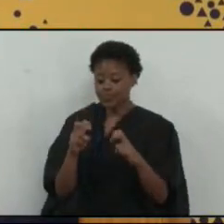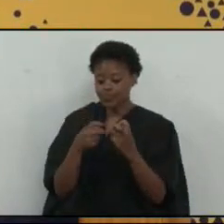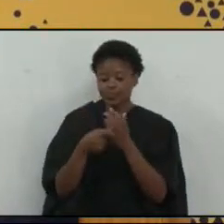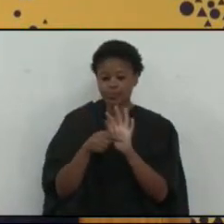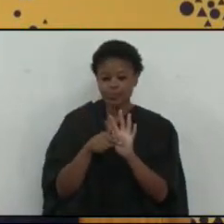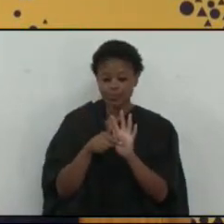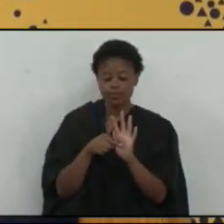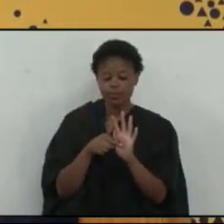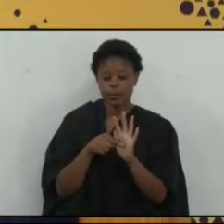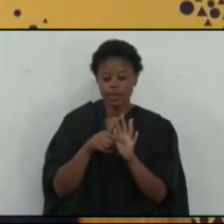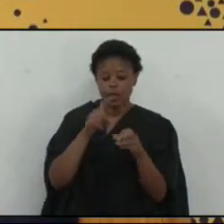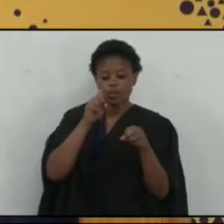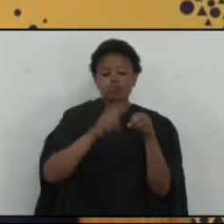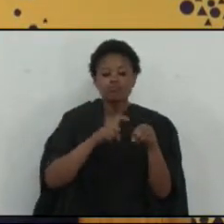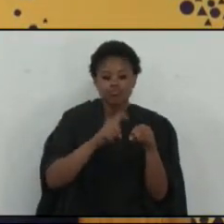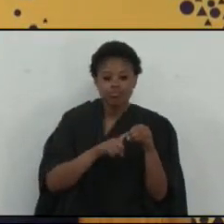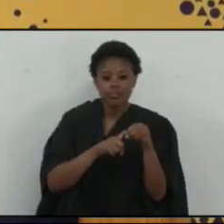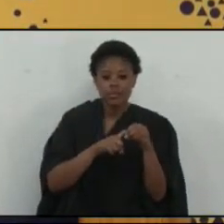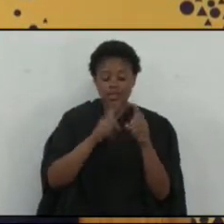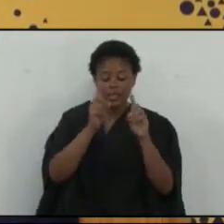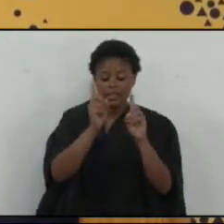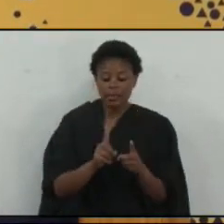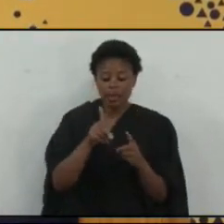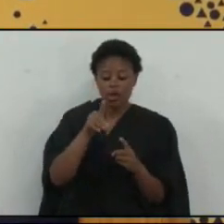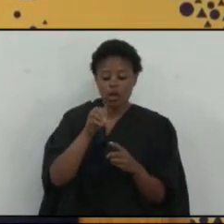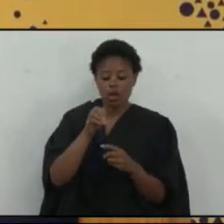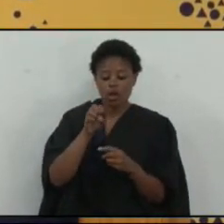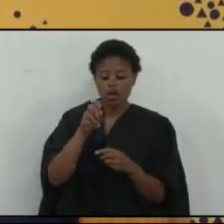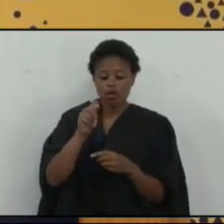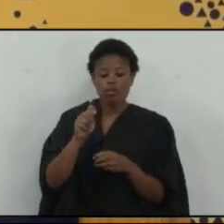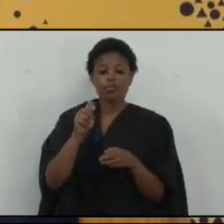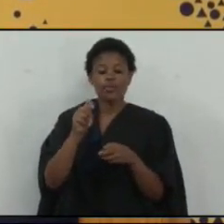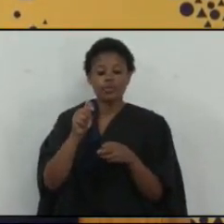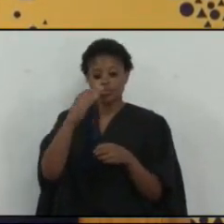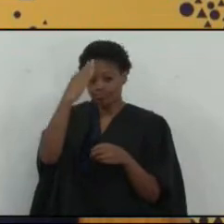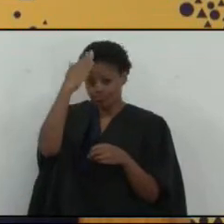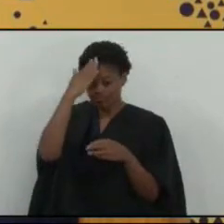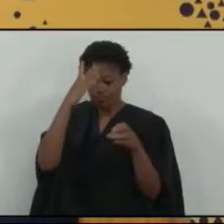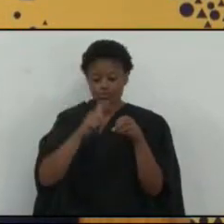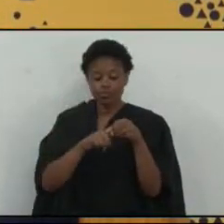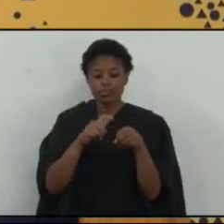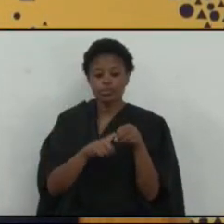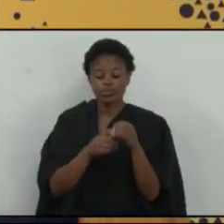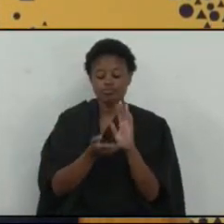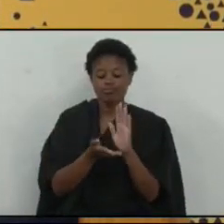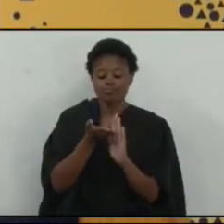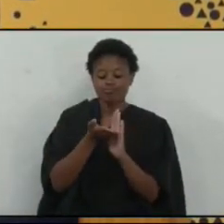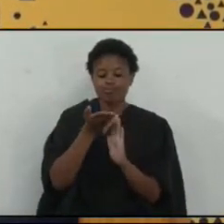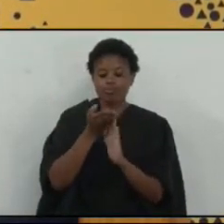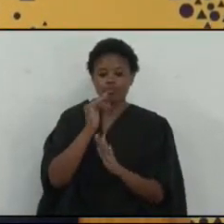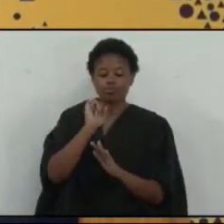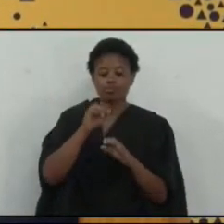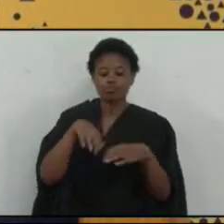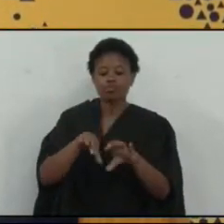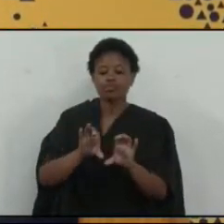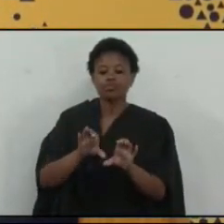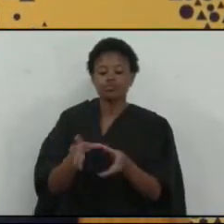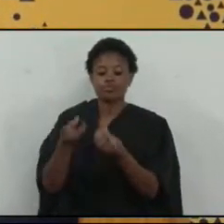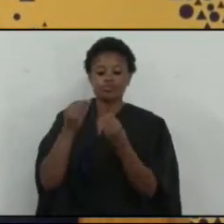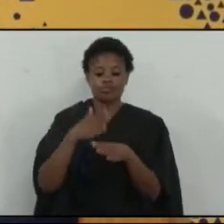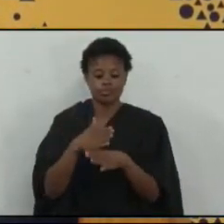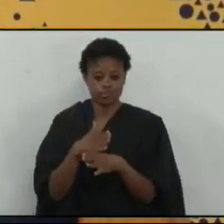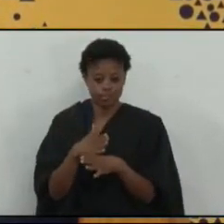that a qualification, especially a postgraduate qualification, increases your chances of